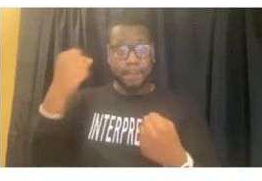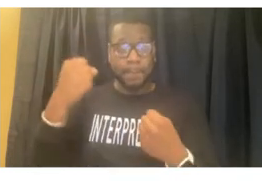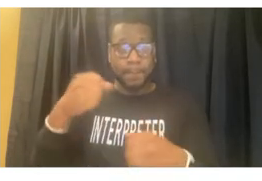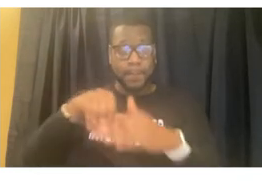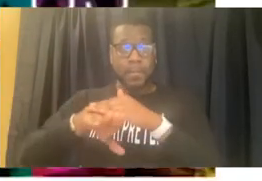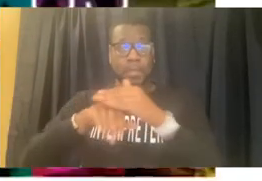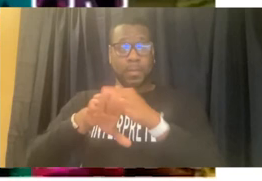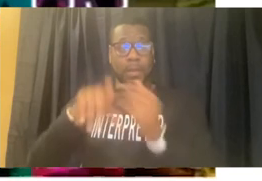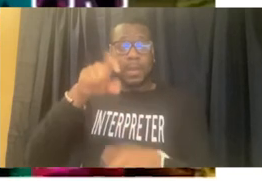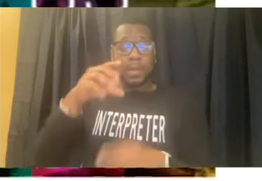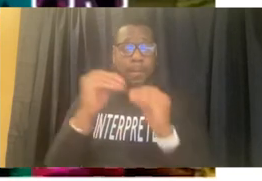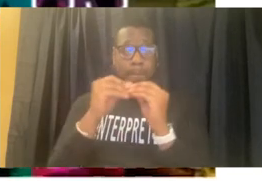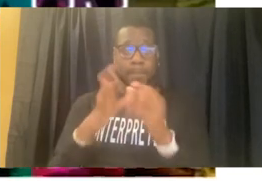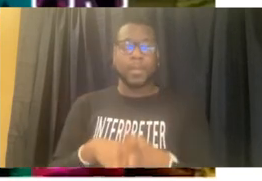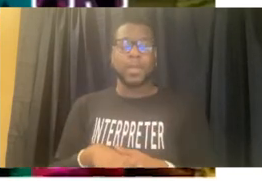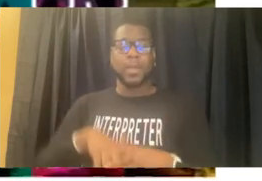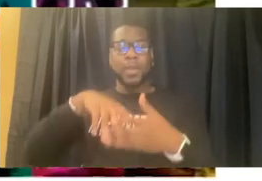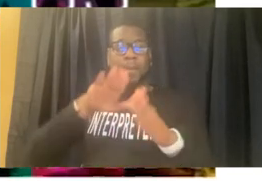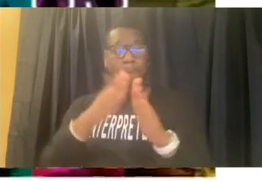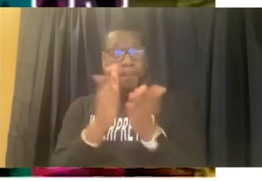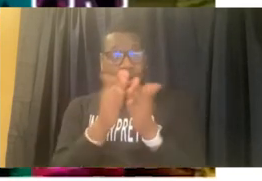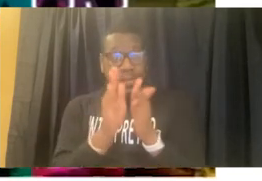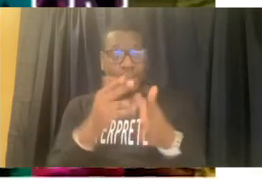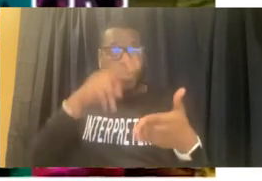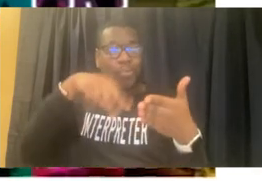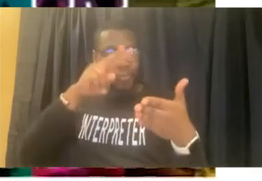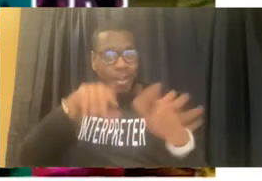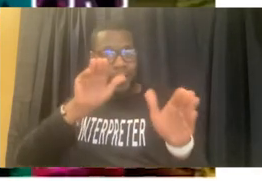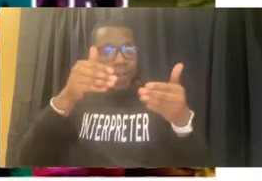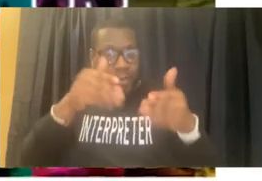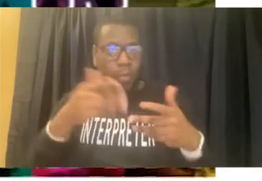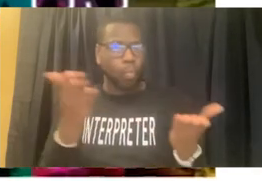of color. Read books that focus on survivor